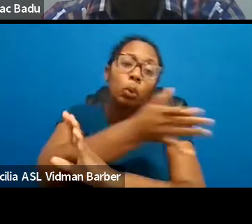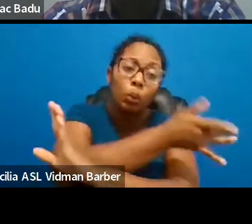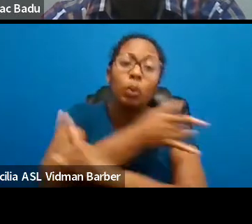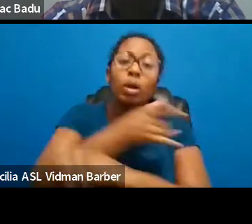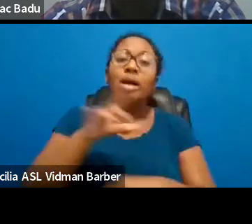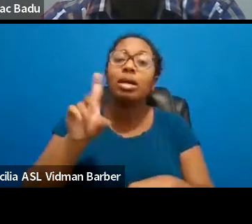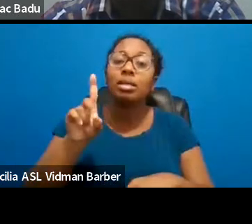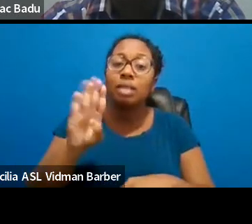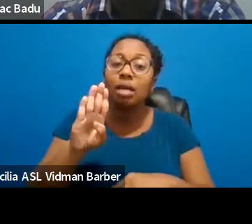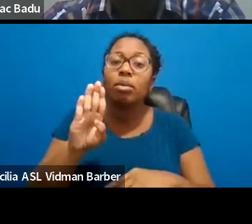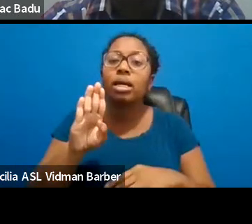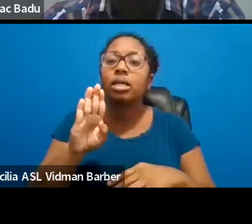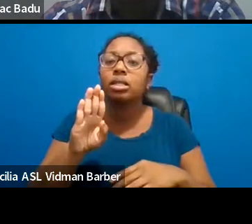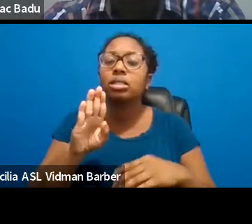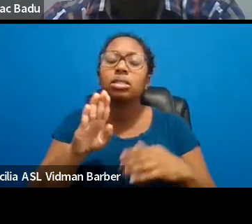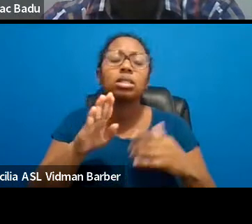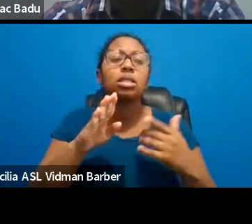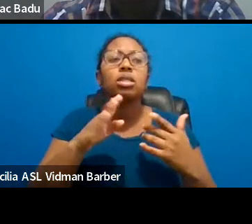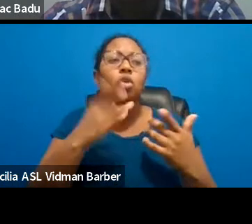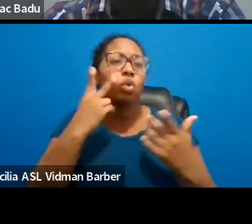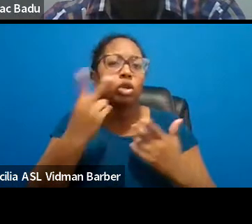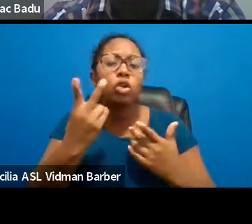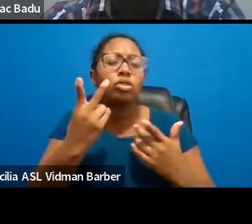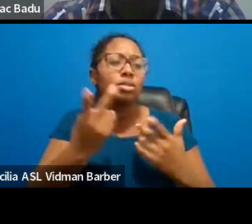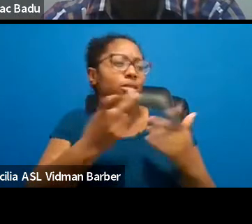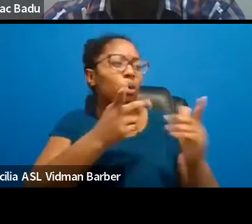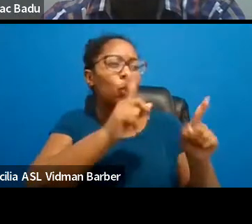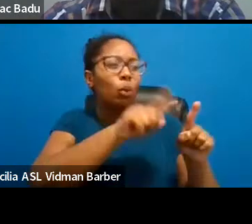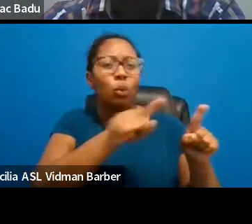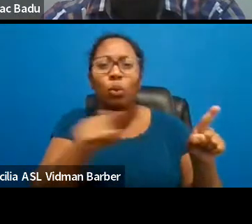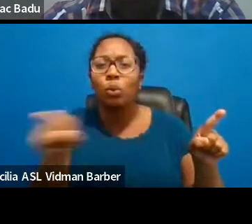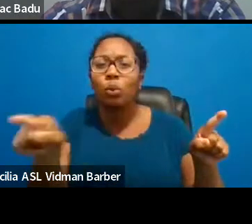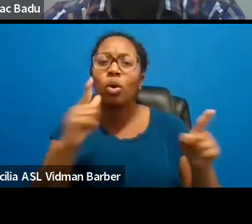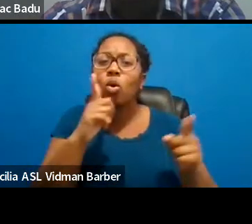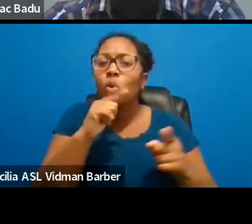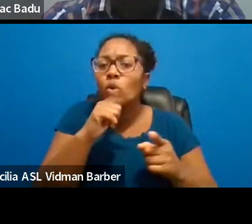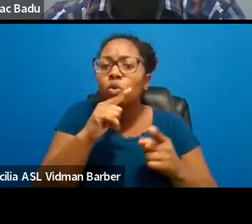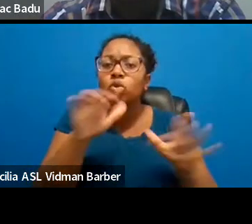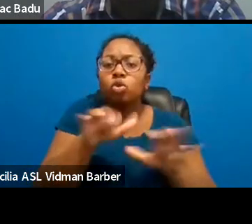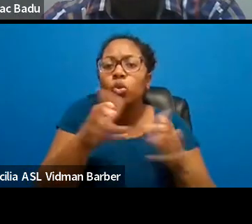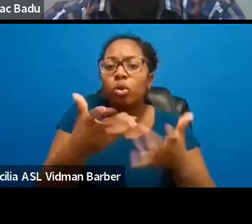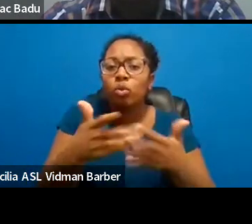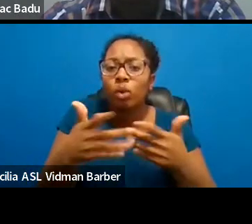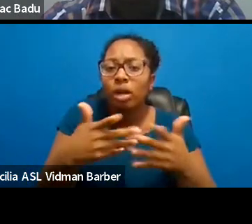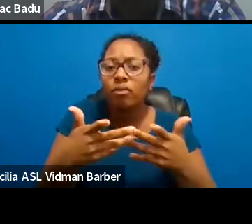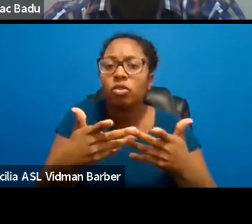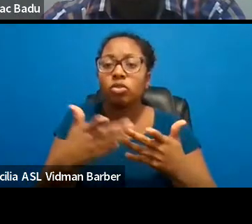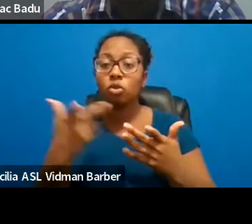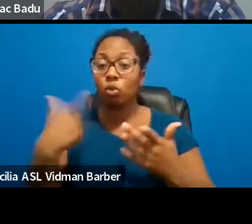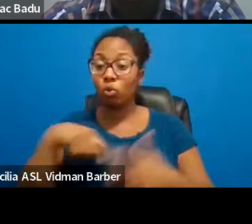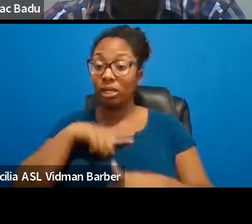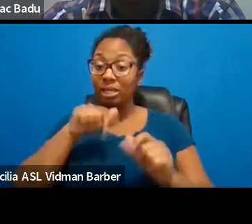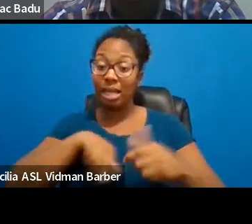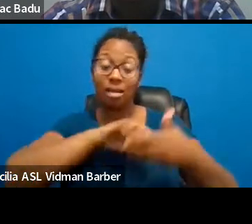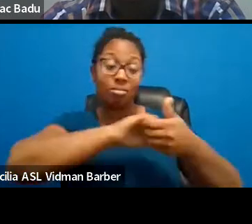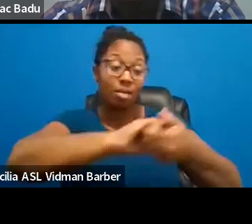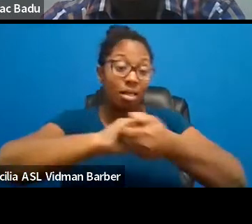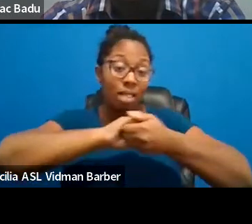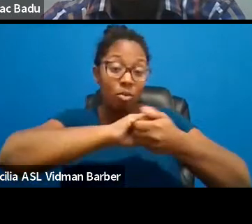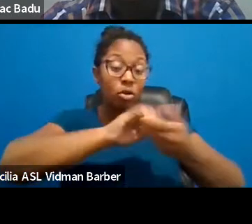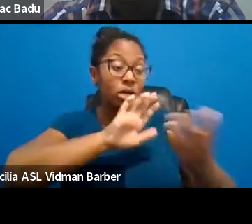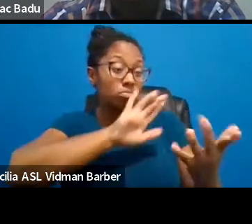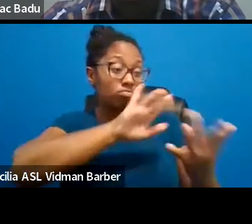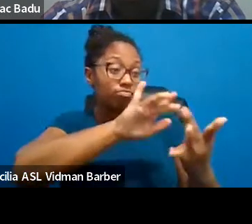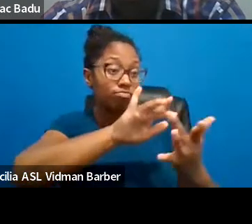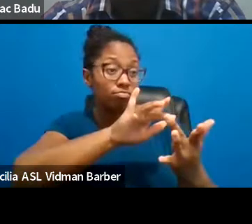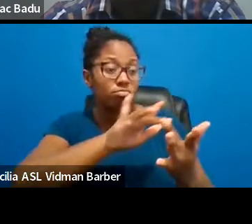to know who is doing, so that if there is an opportunity to collaborate, we could just